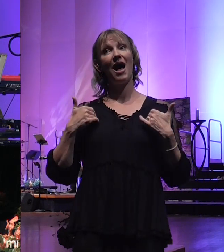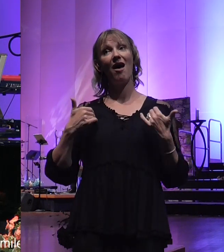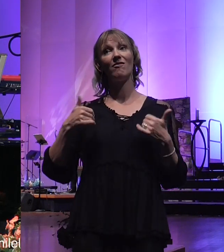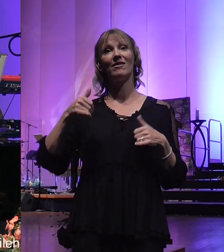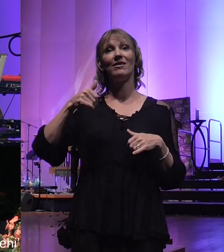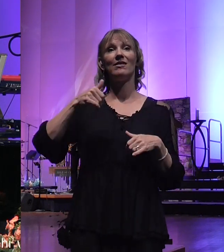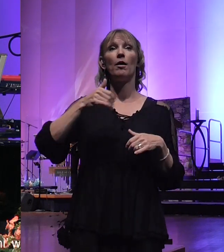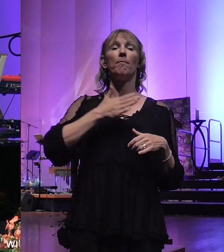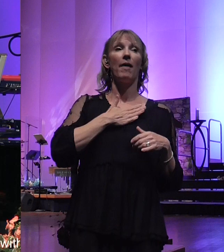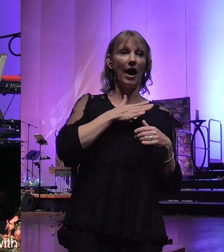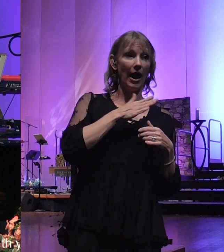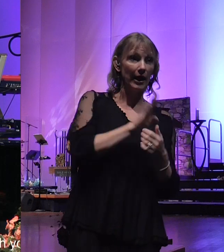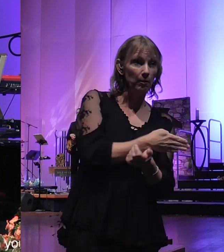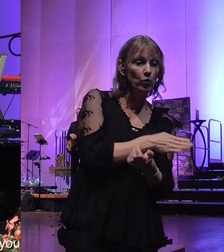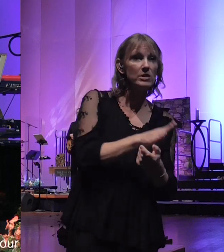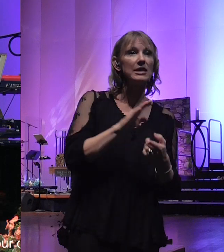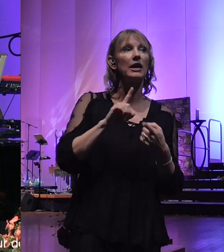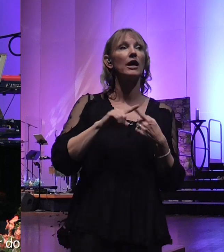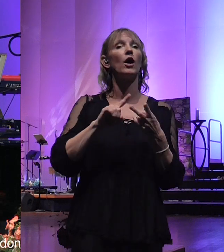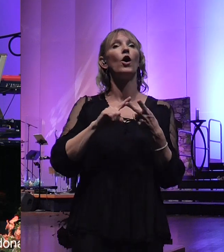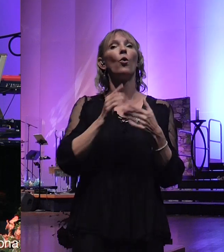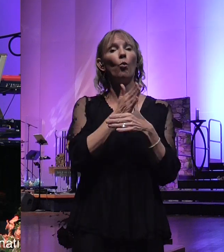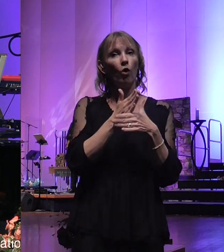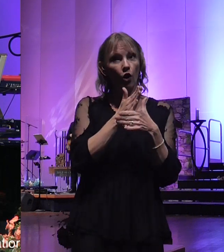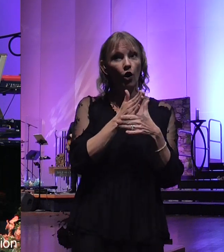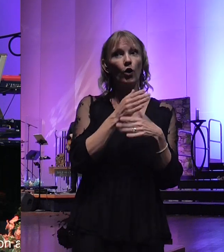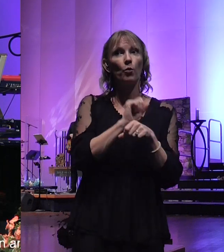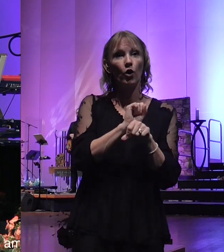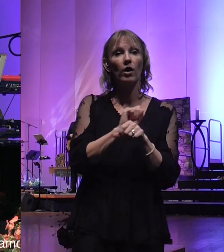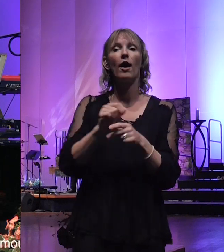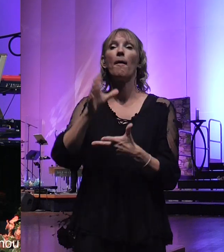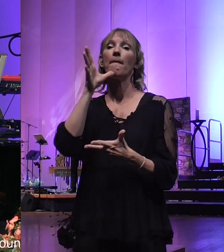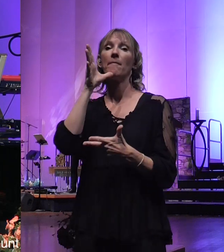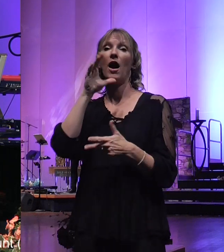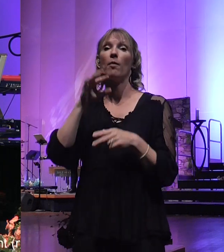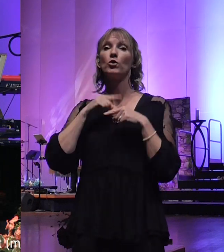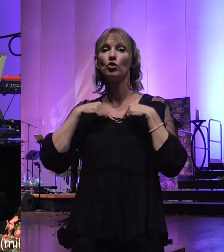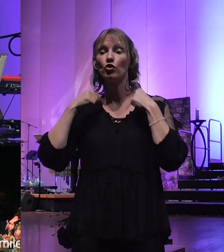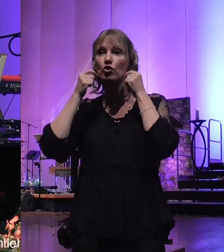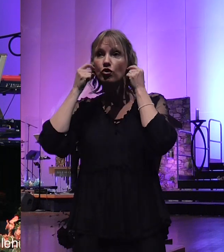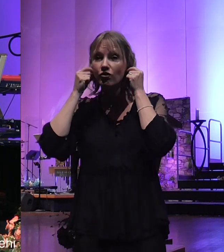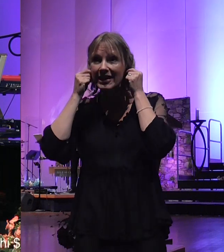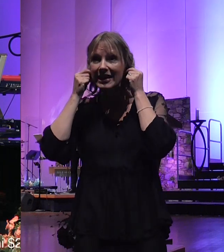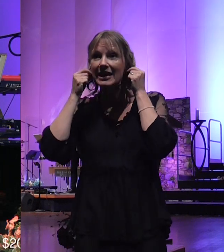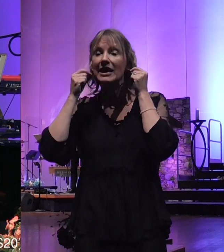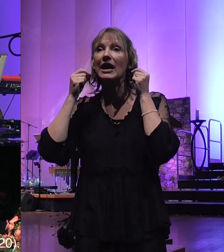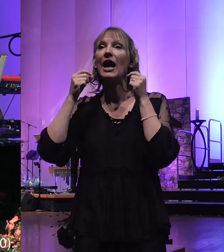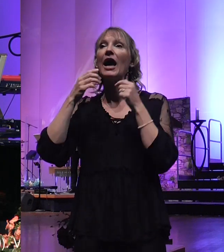Daddy's music and woodworking, Mommy's jewelry, and Jude's